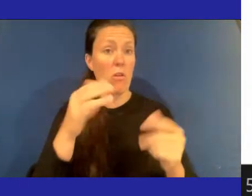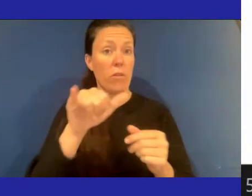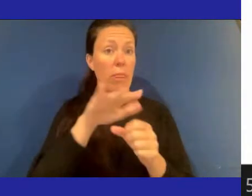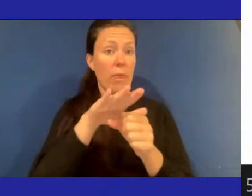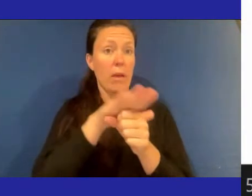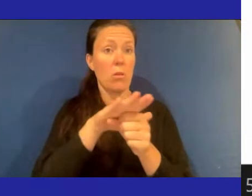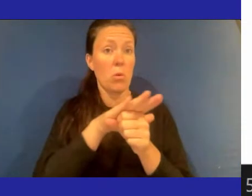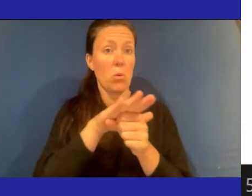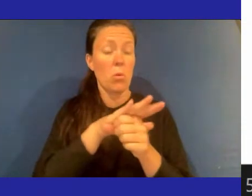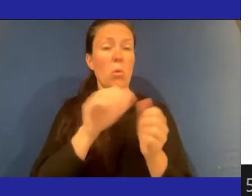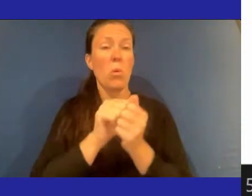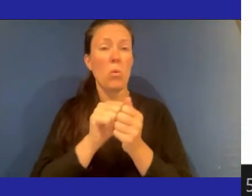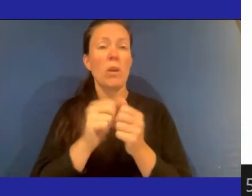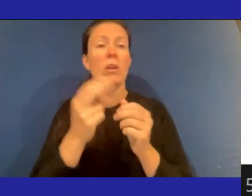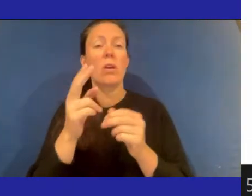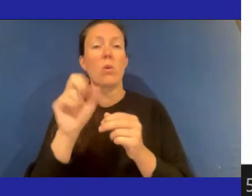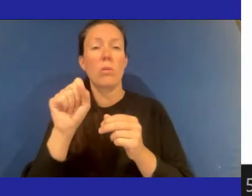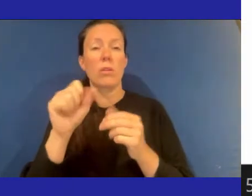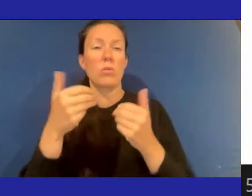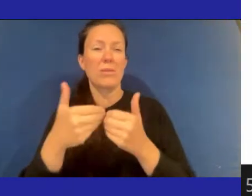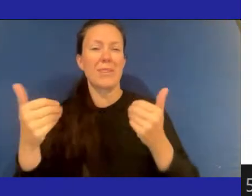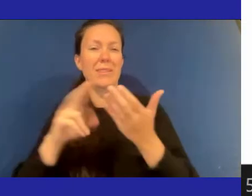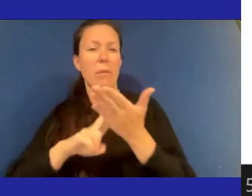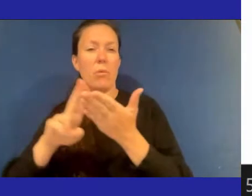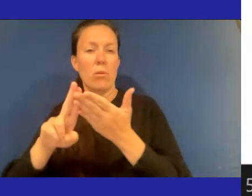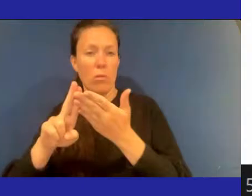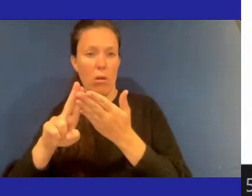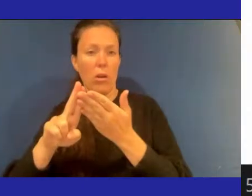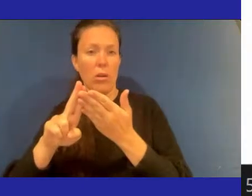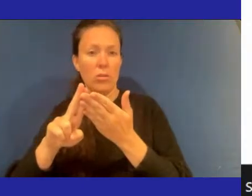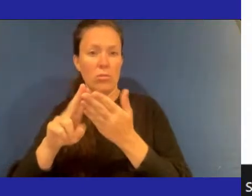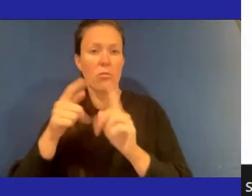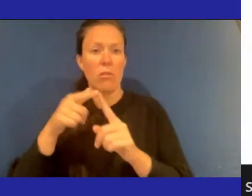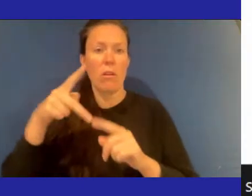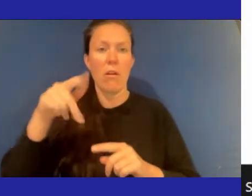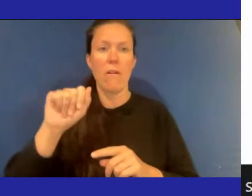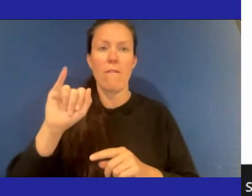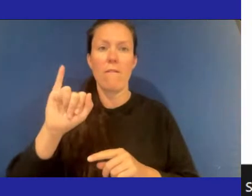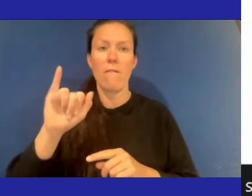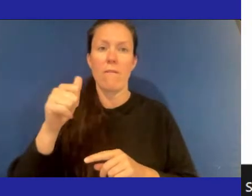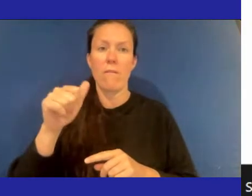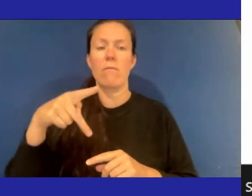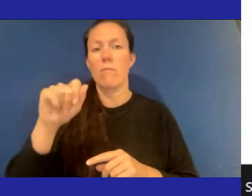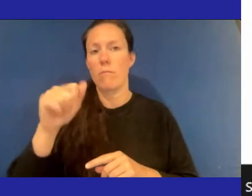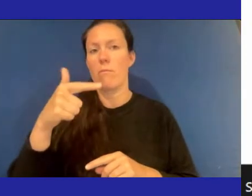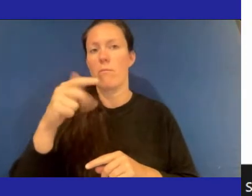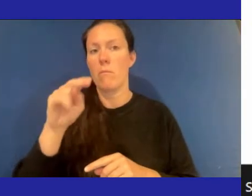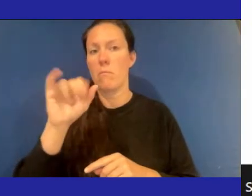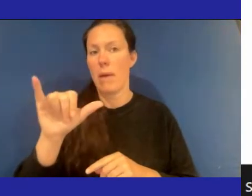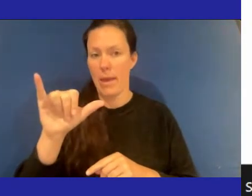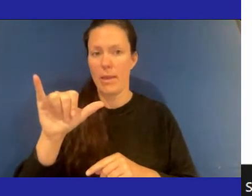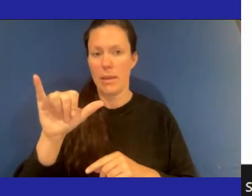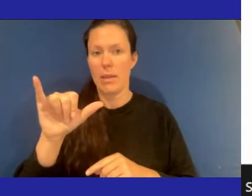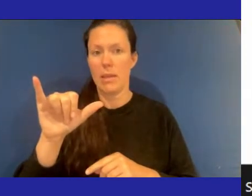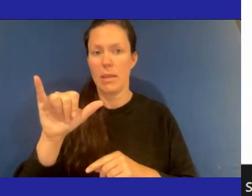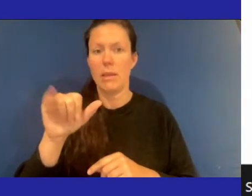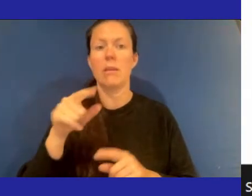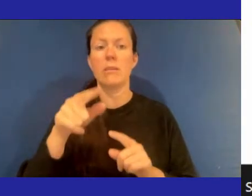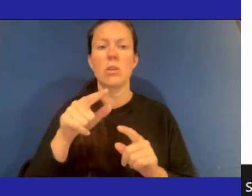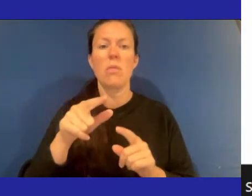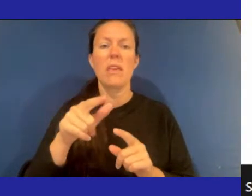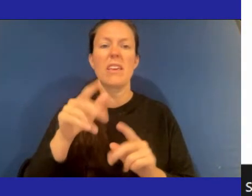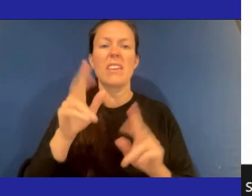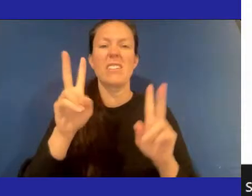a subcontract that was held by PAGNI. These are pass-through contracts where SBH